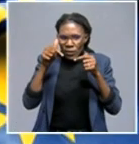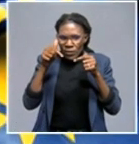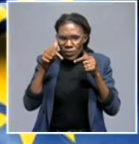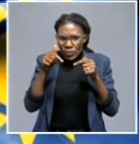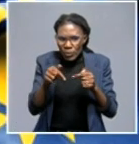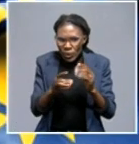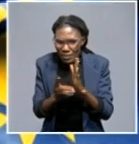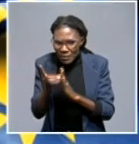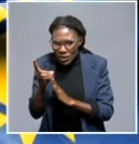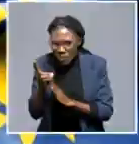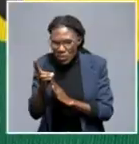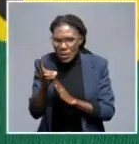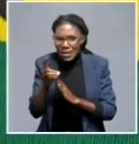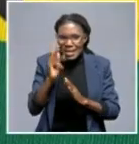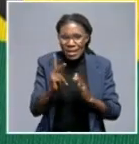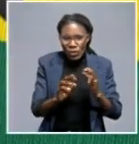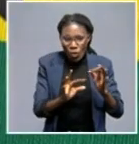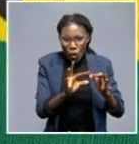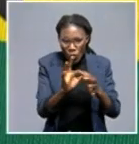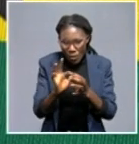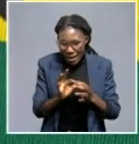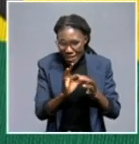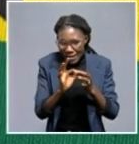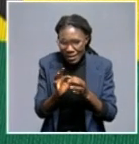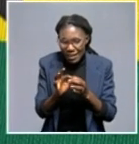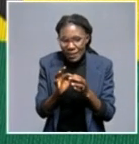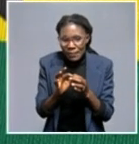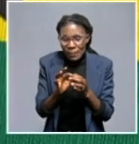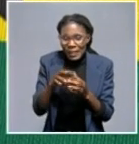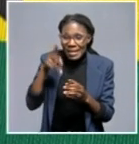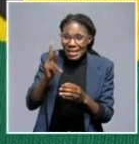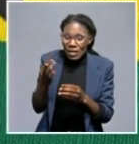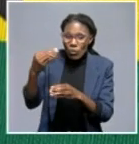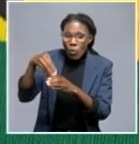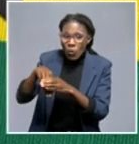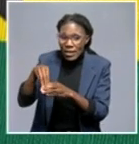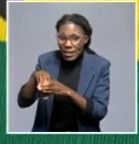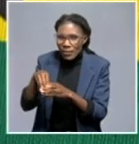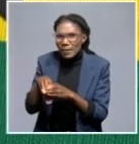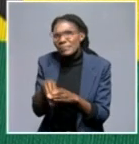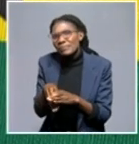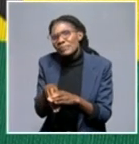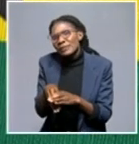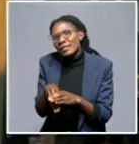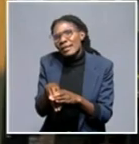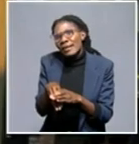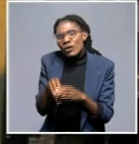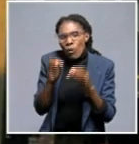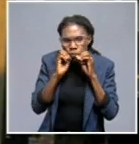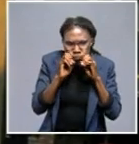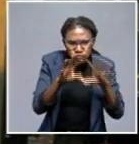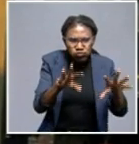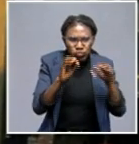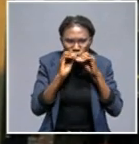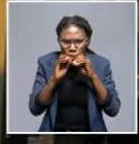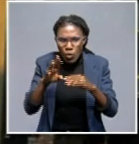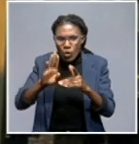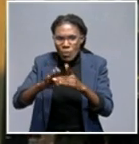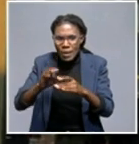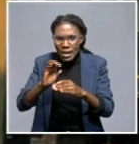development and cooperation, and it also covers joint marketing and